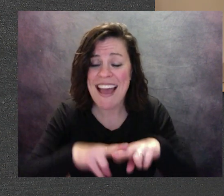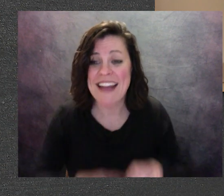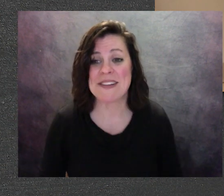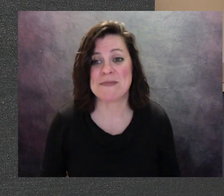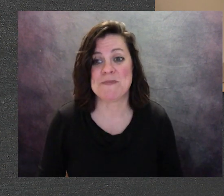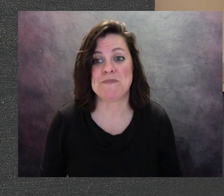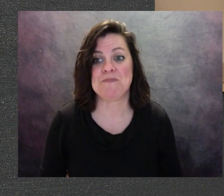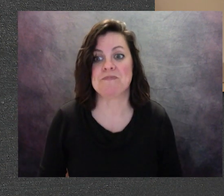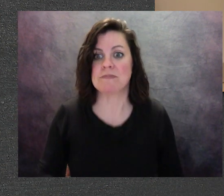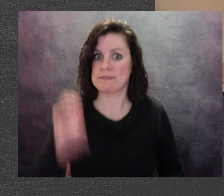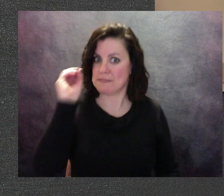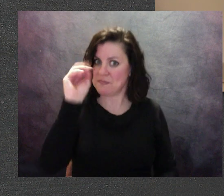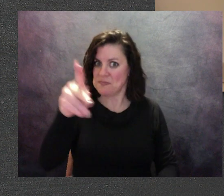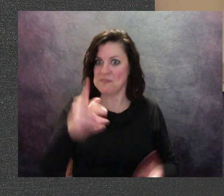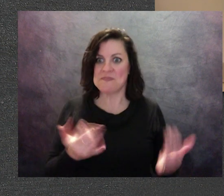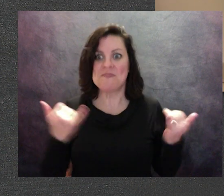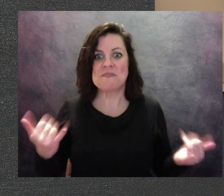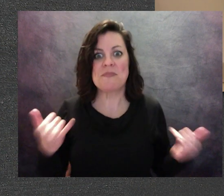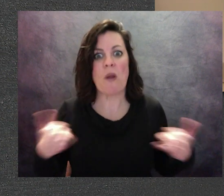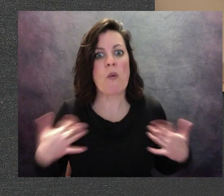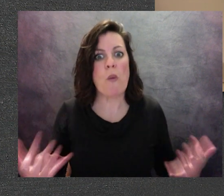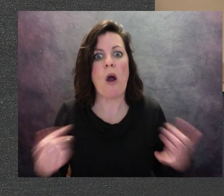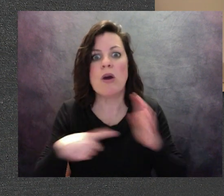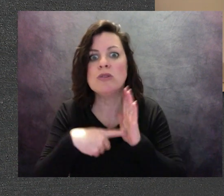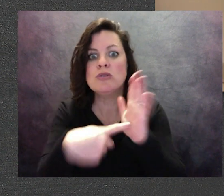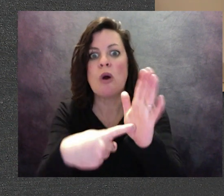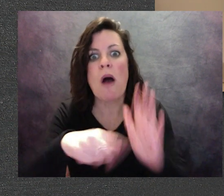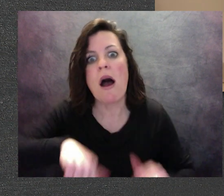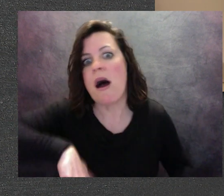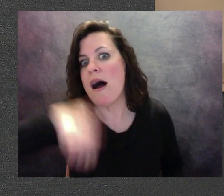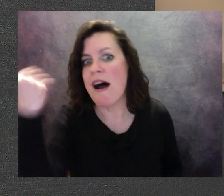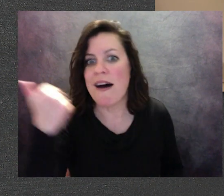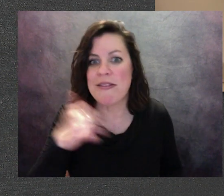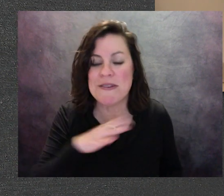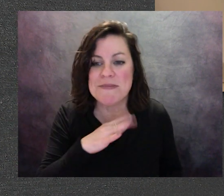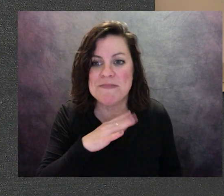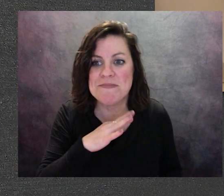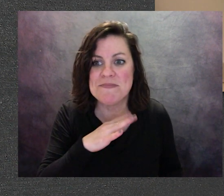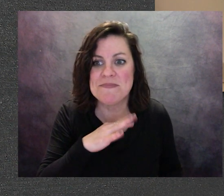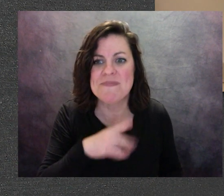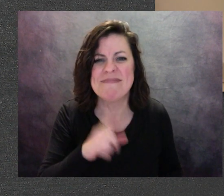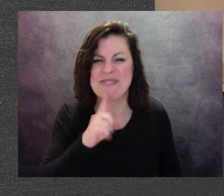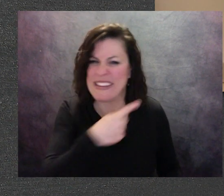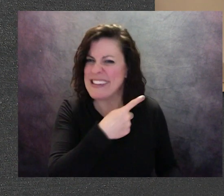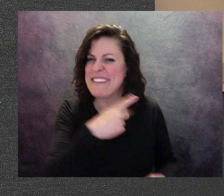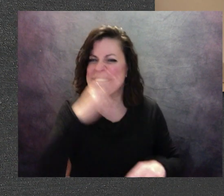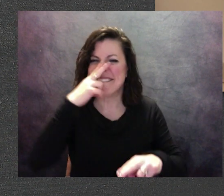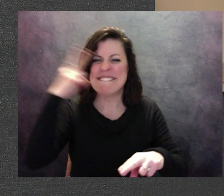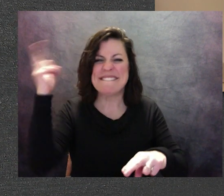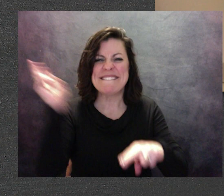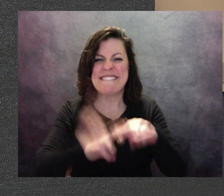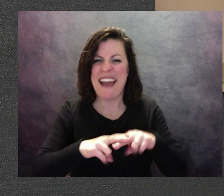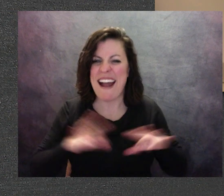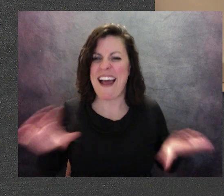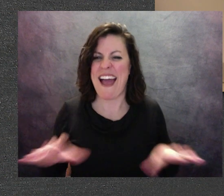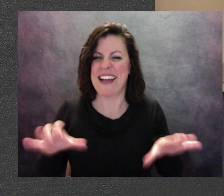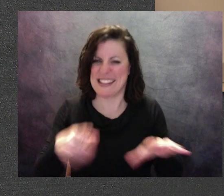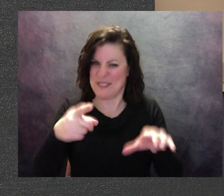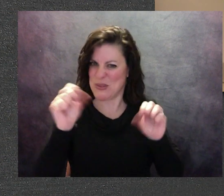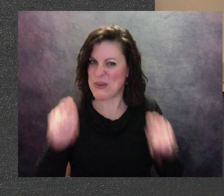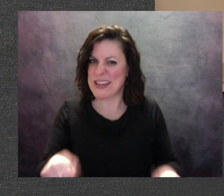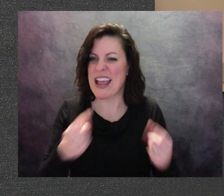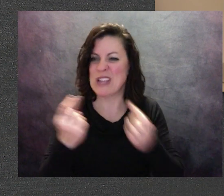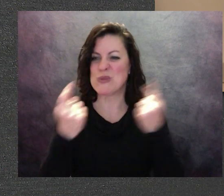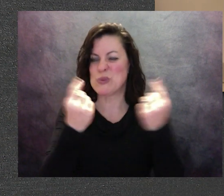Hi, I want to show you something so much fun that you can